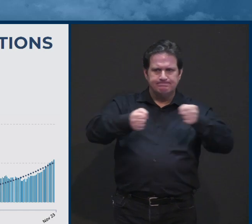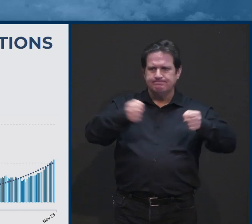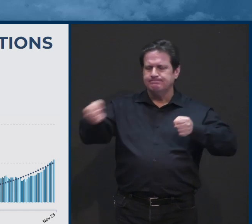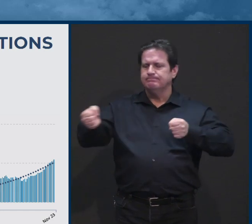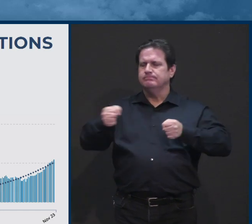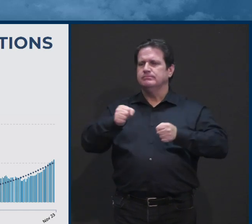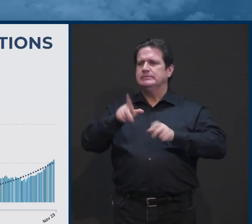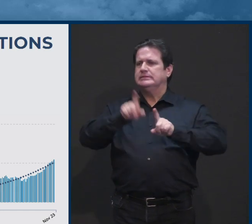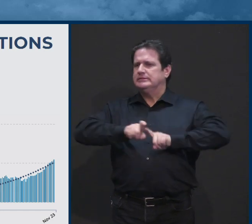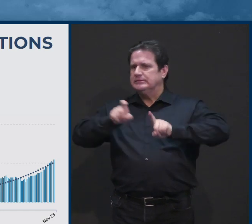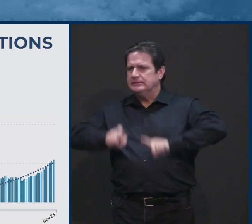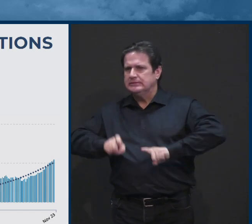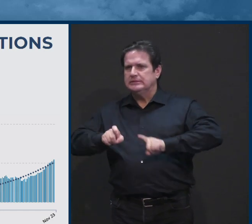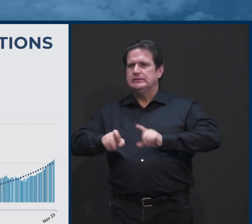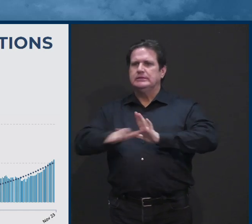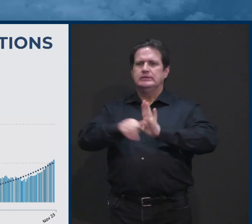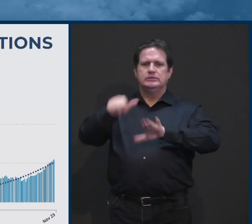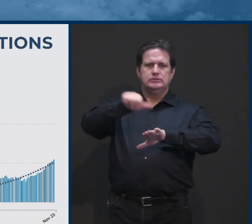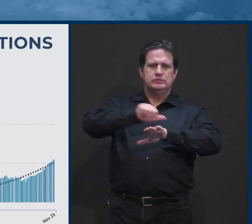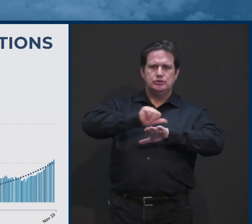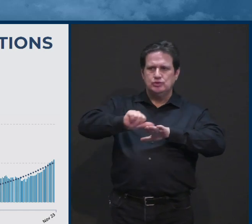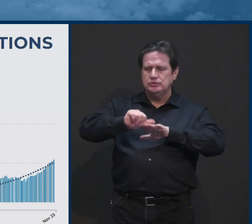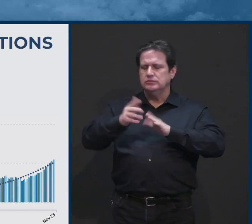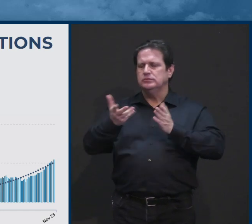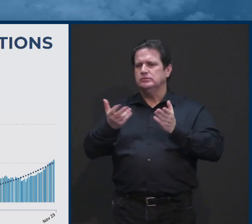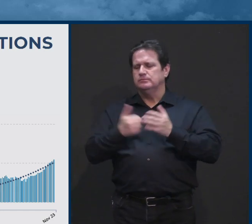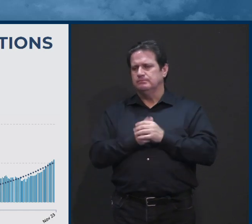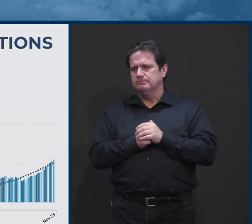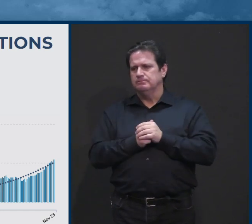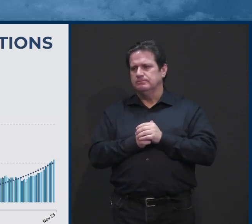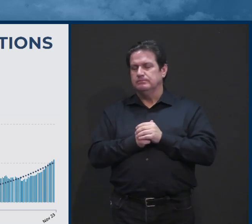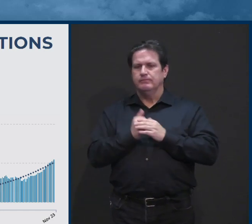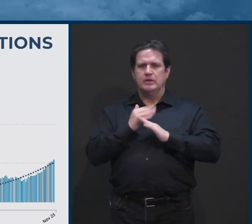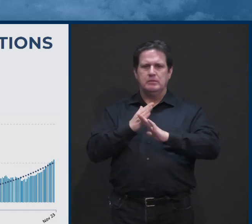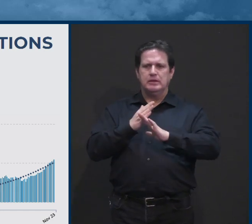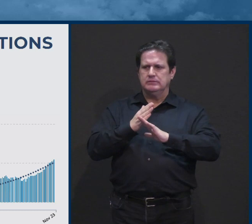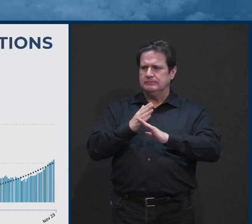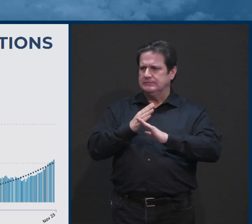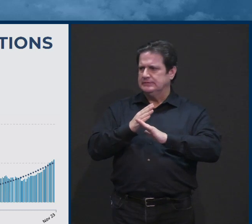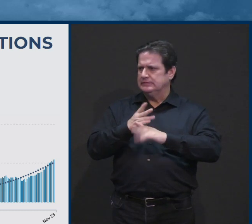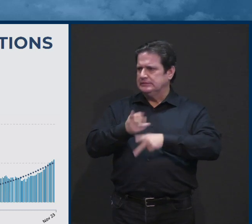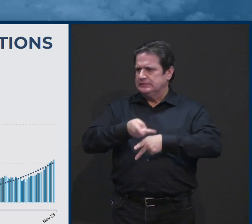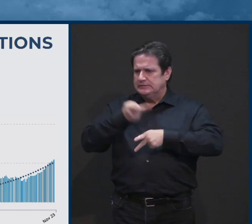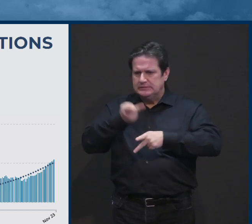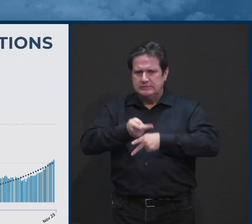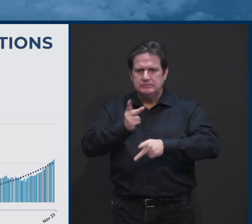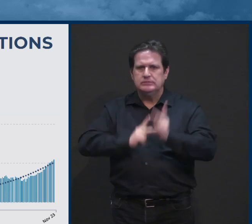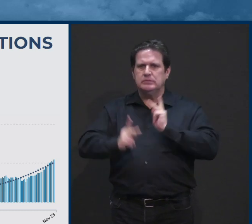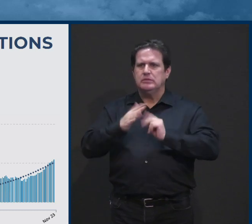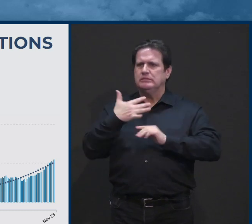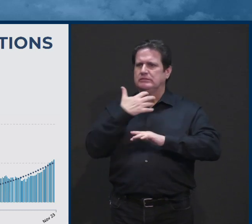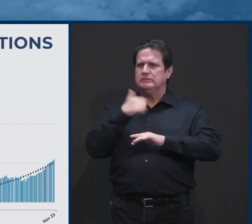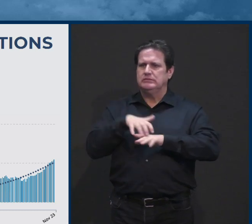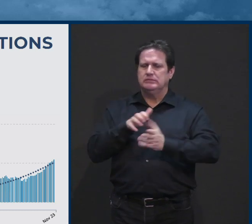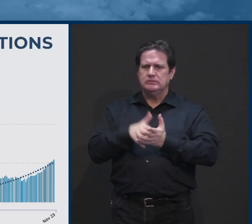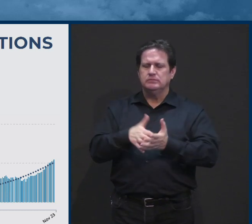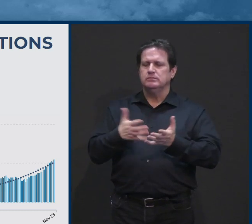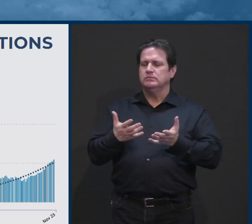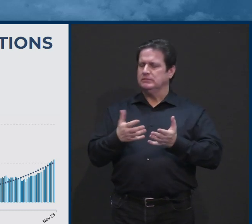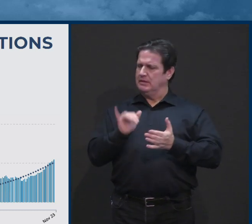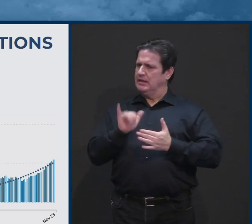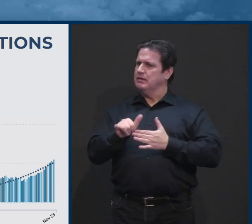doing testing, elective procedures, protecting critical care for those most vulnerable populations.